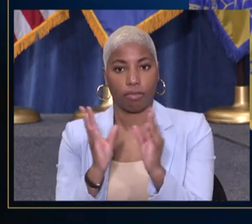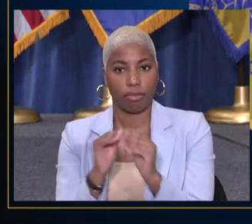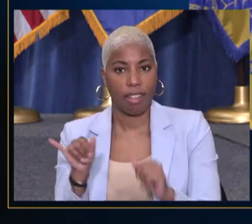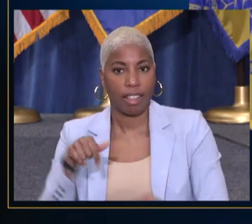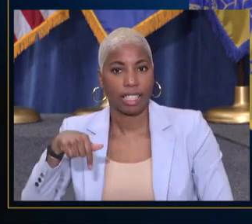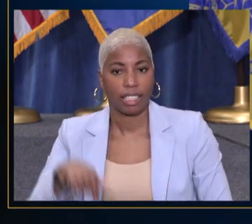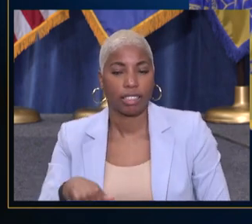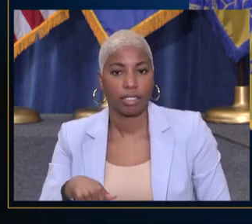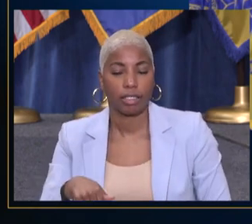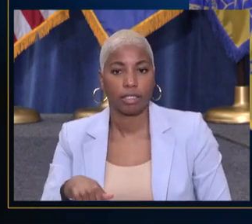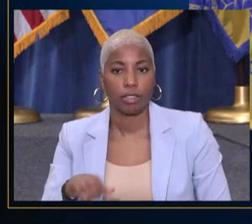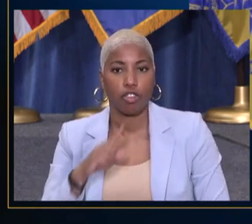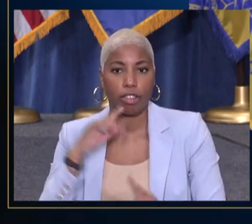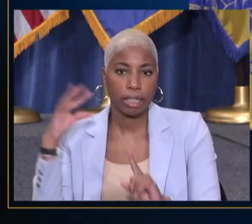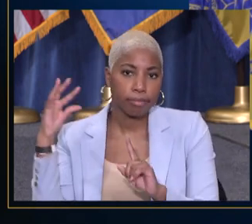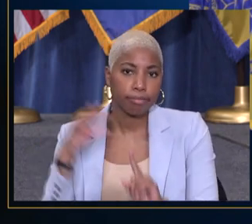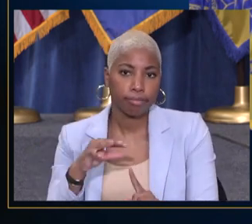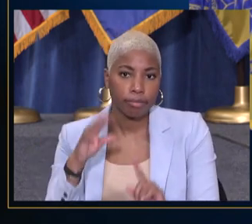so focused,